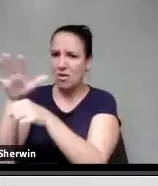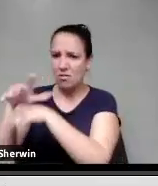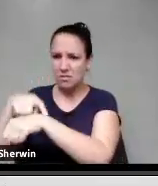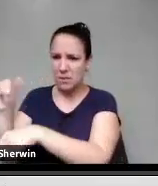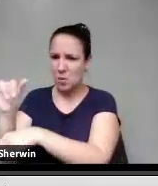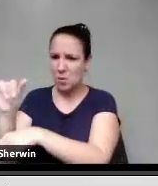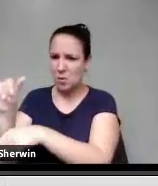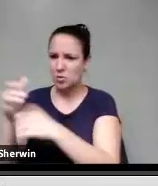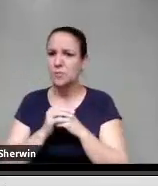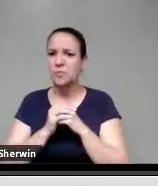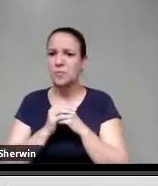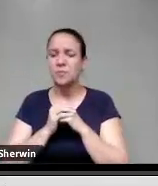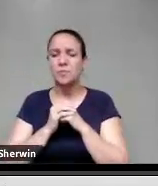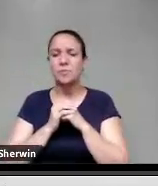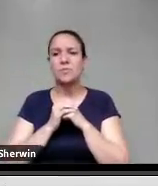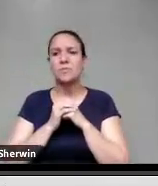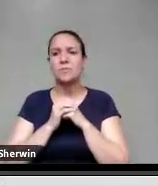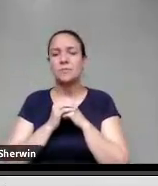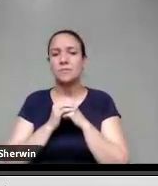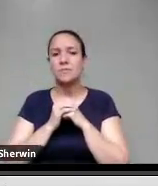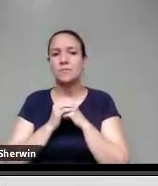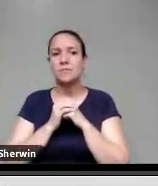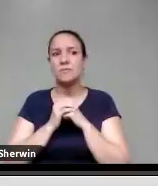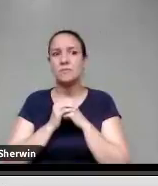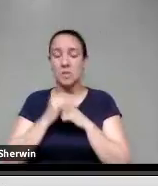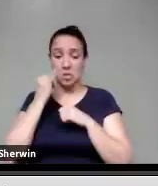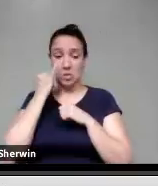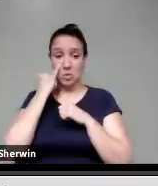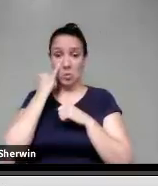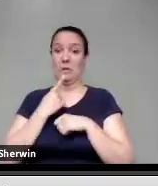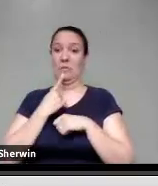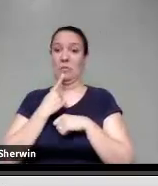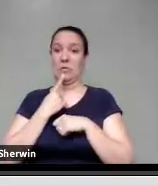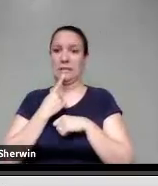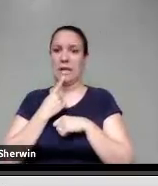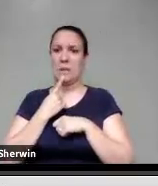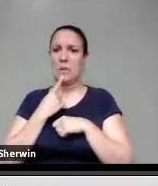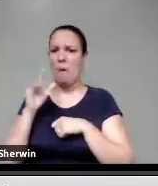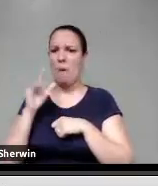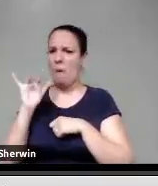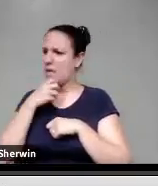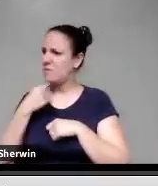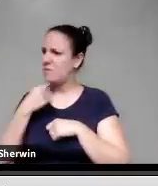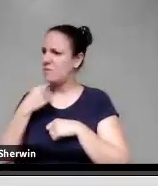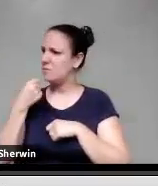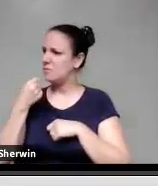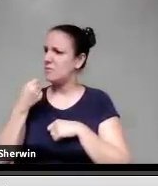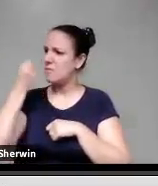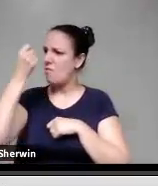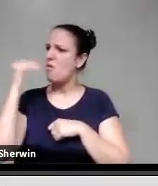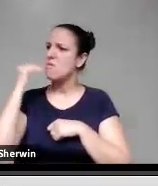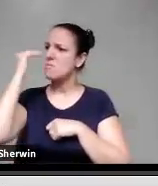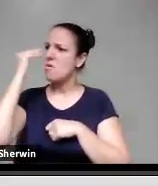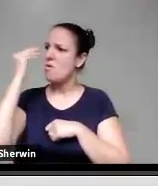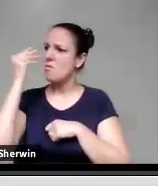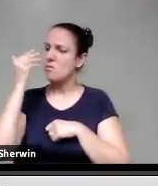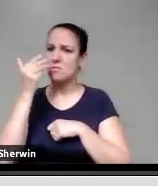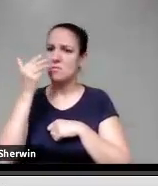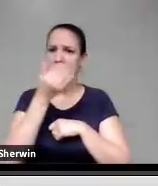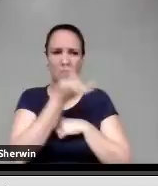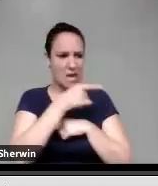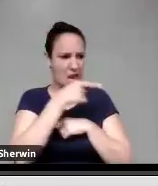a natural thing. When we said it was for adults, younger people wouldn't have wanted to be involved, and now there's a lot more interaction that we need to be